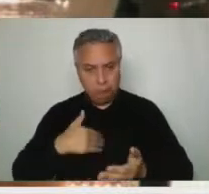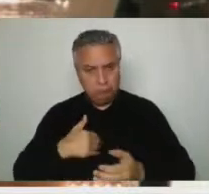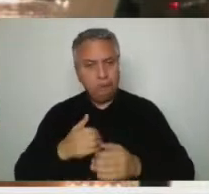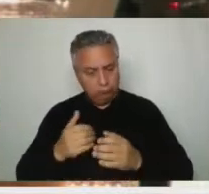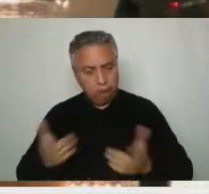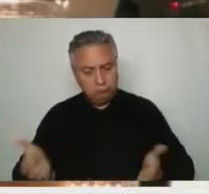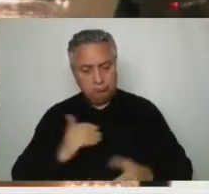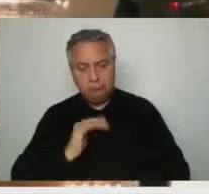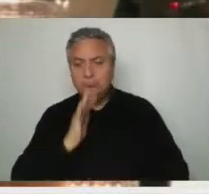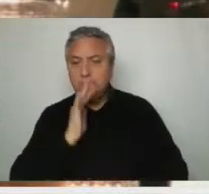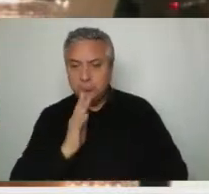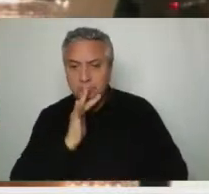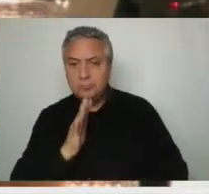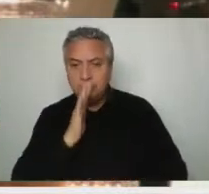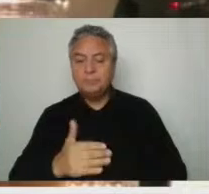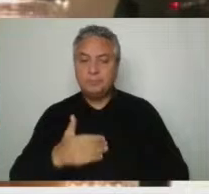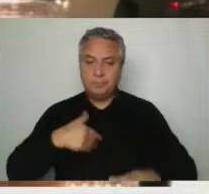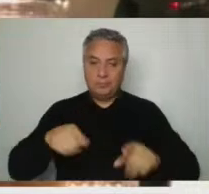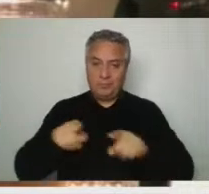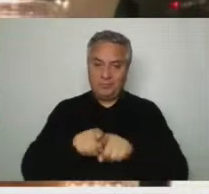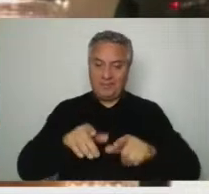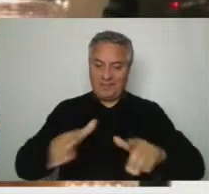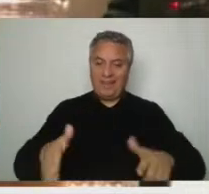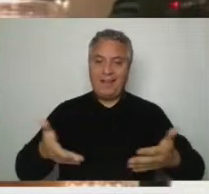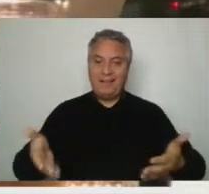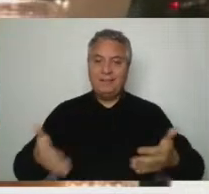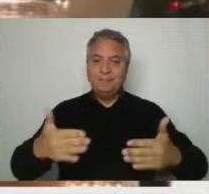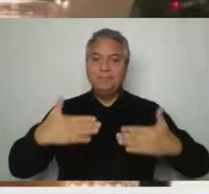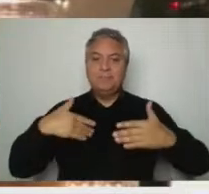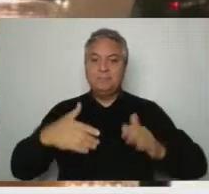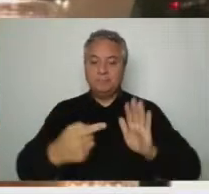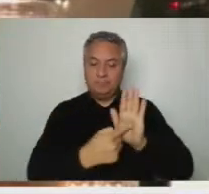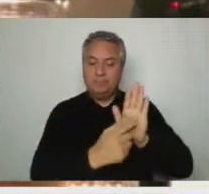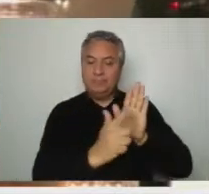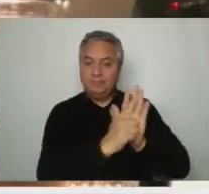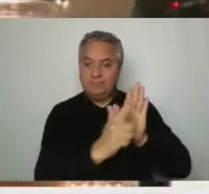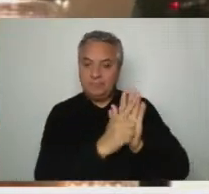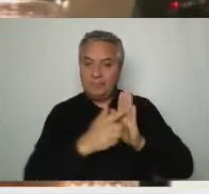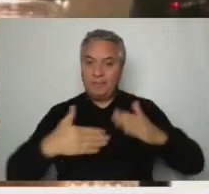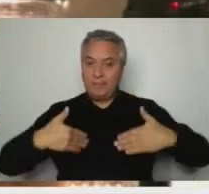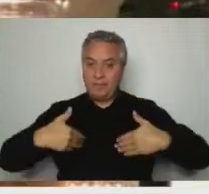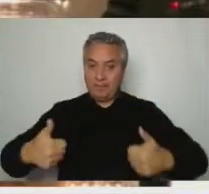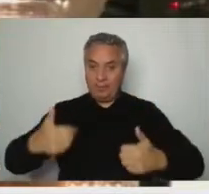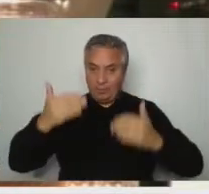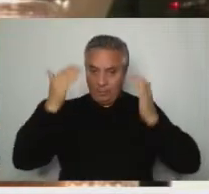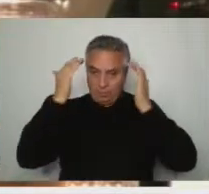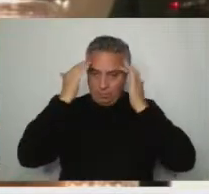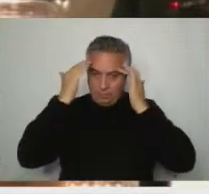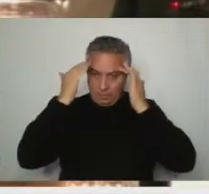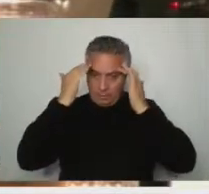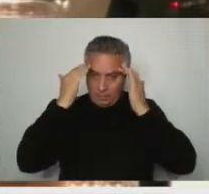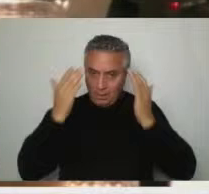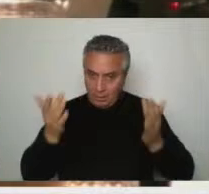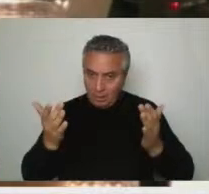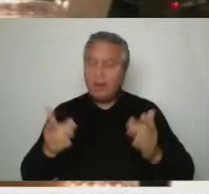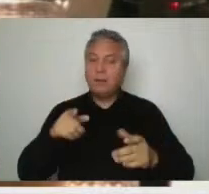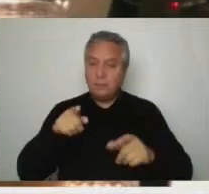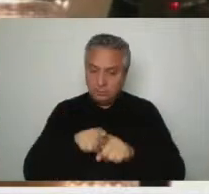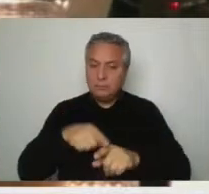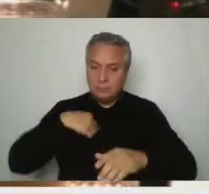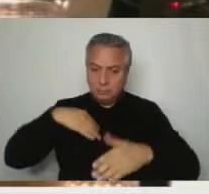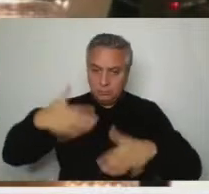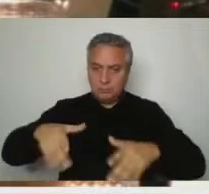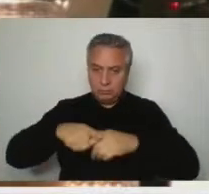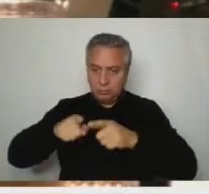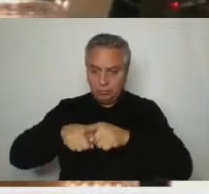that we can bring. We have a proposal for a mental health bill that is right now